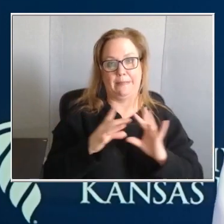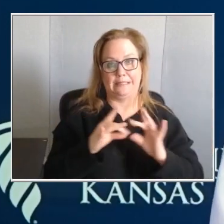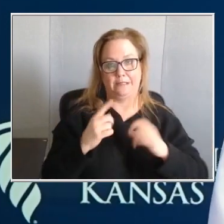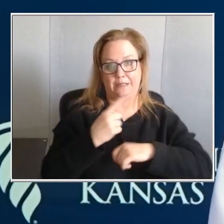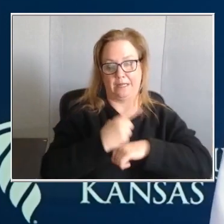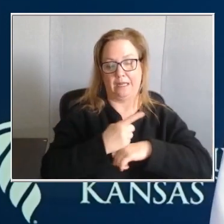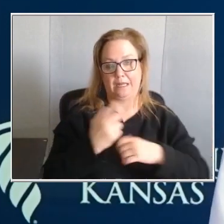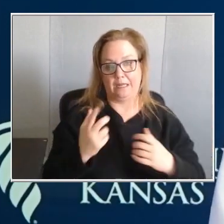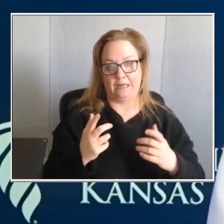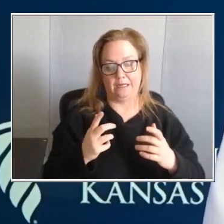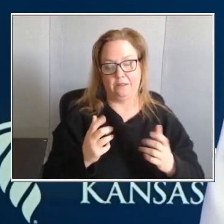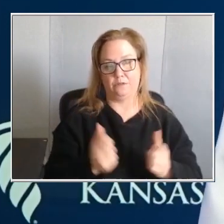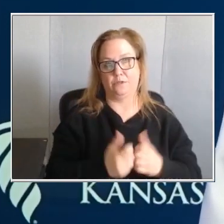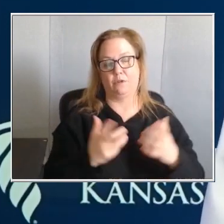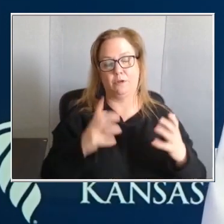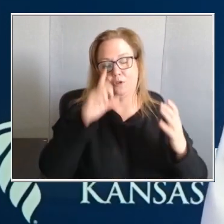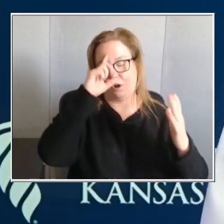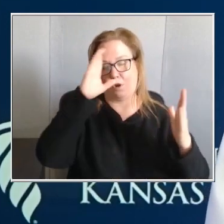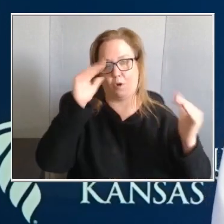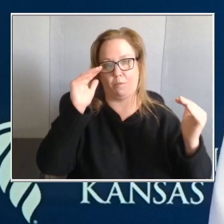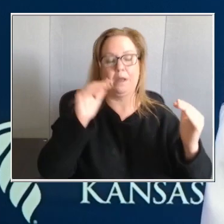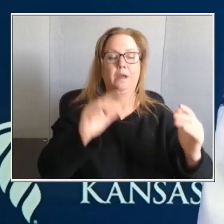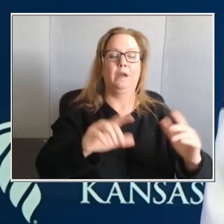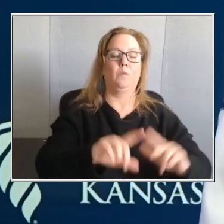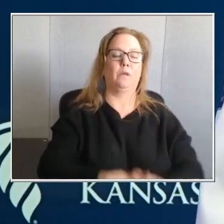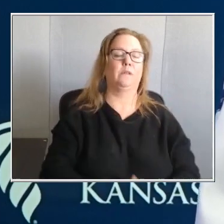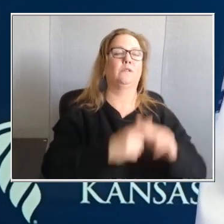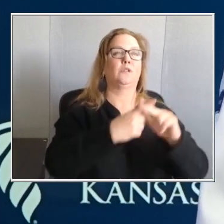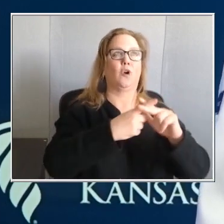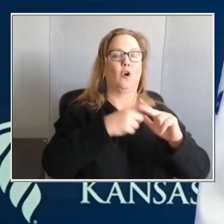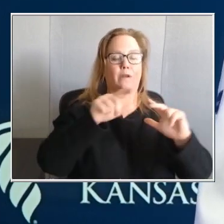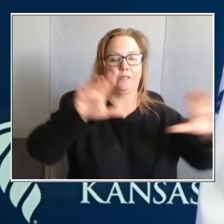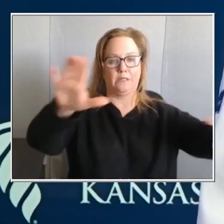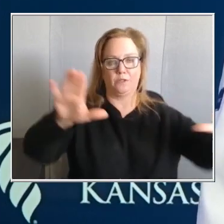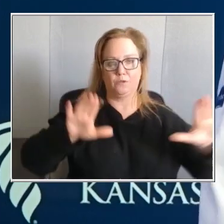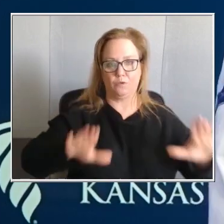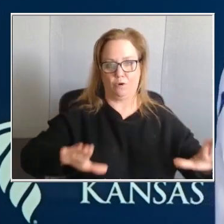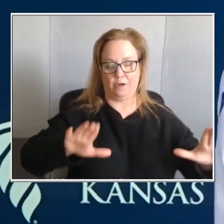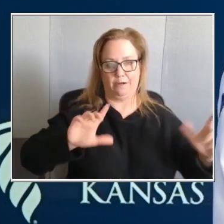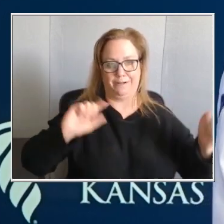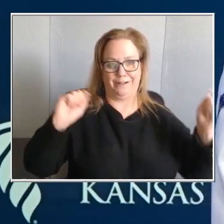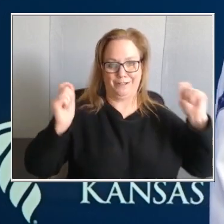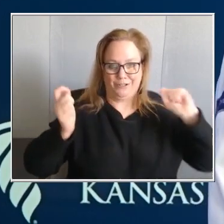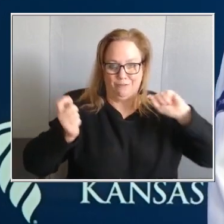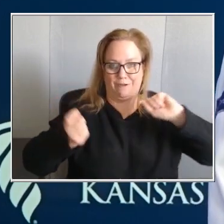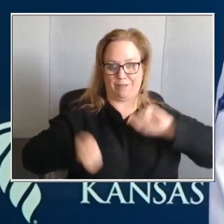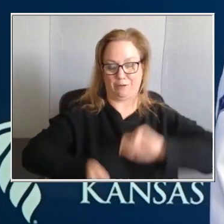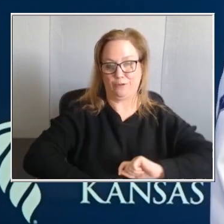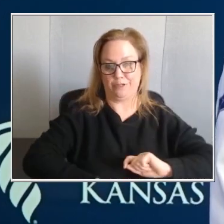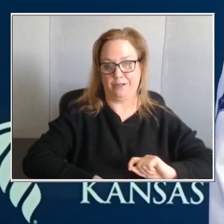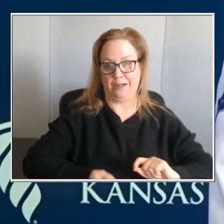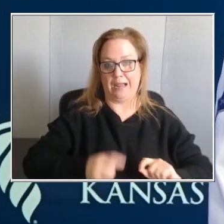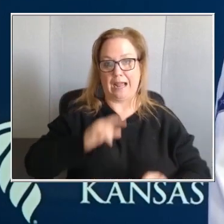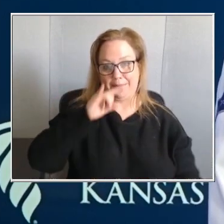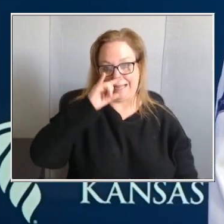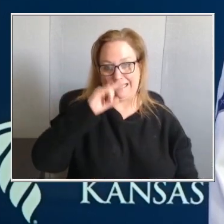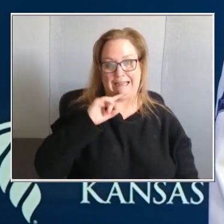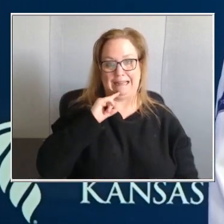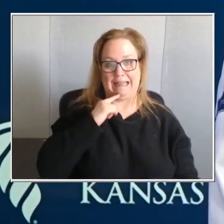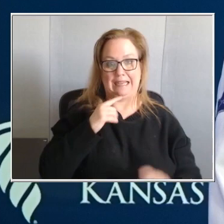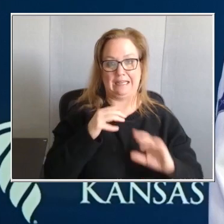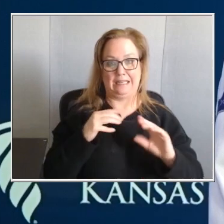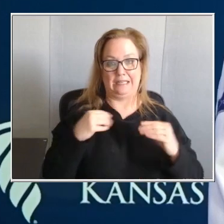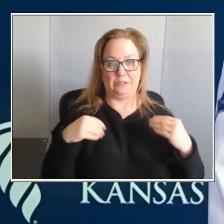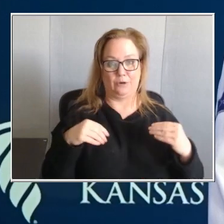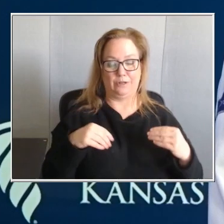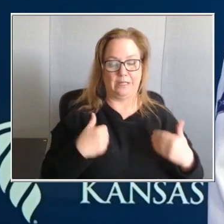there's enormous hope. We're just at the beginning of this extraordinary revolution. I am like a kid in a candy store. It's gee